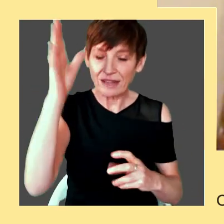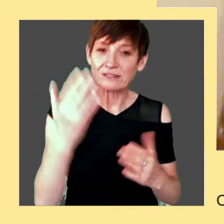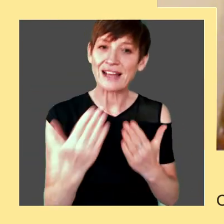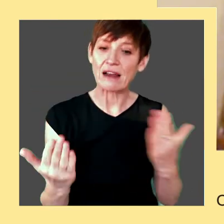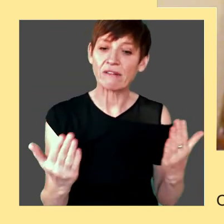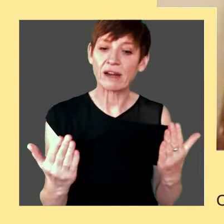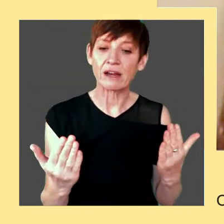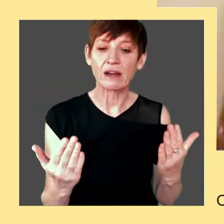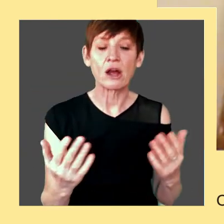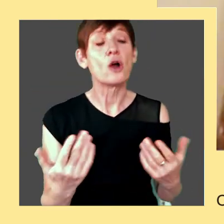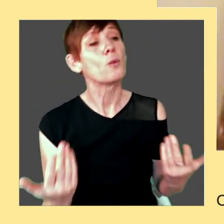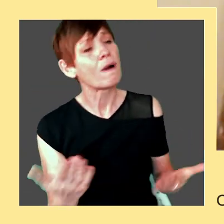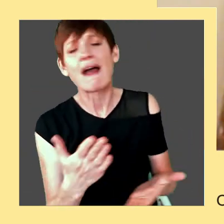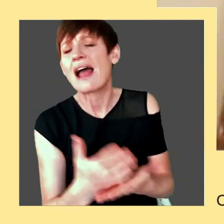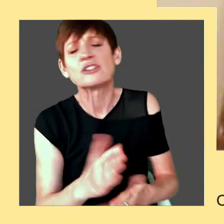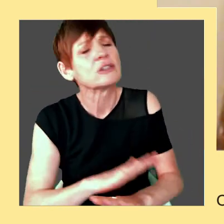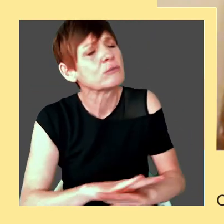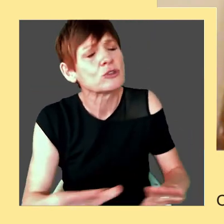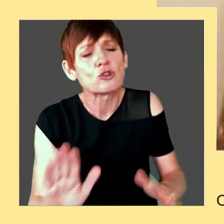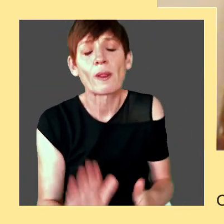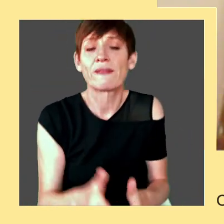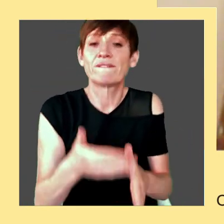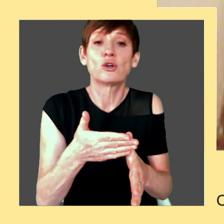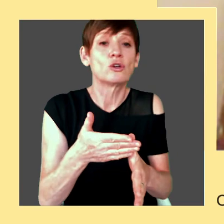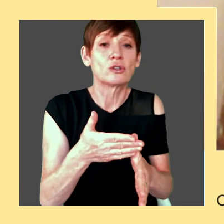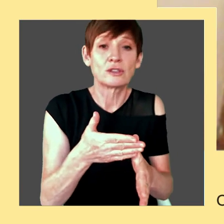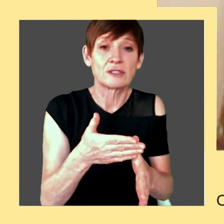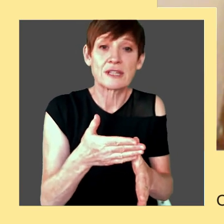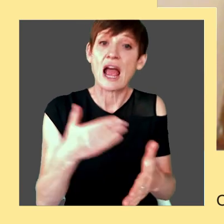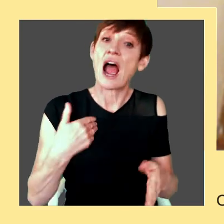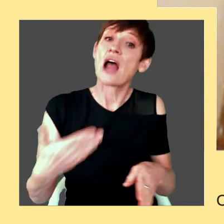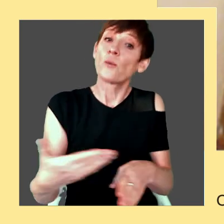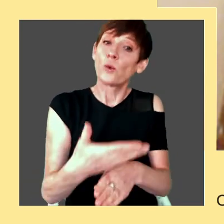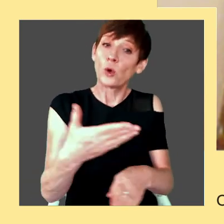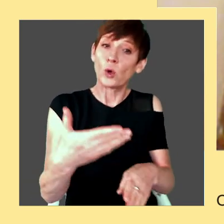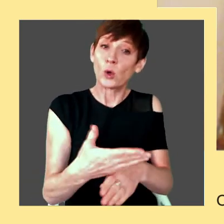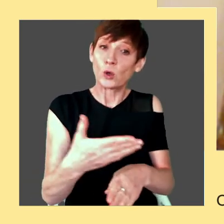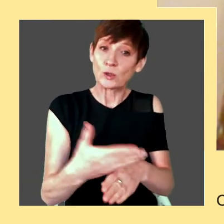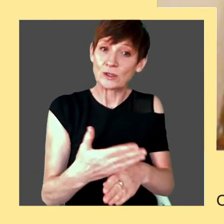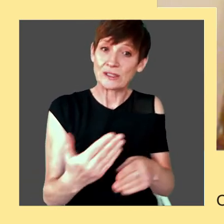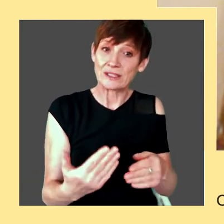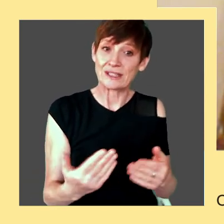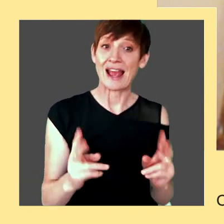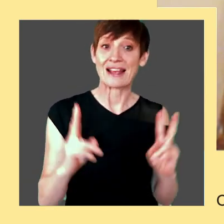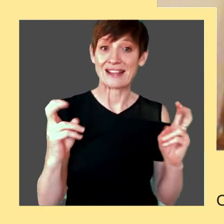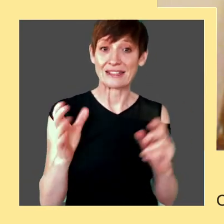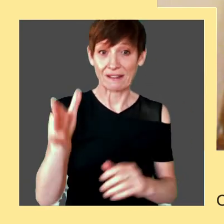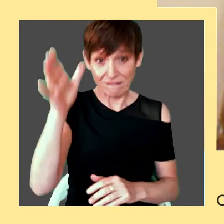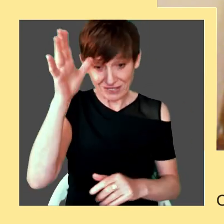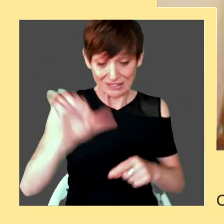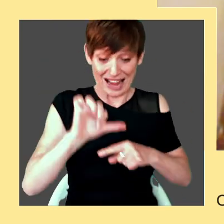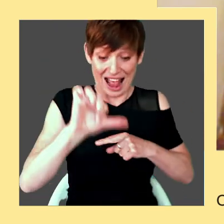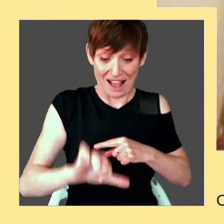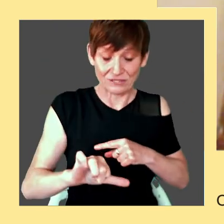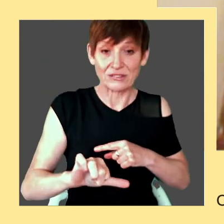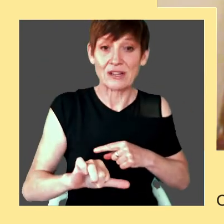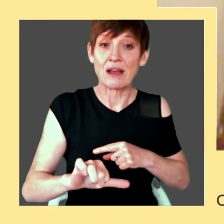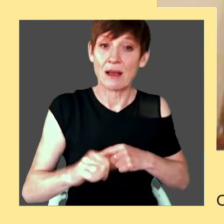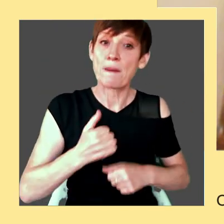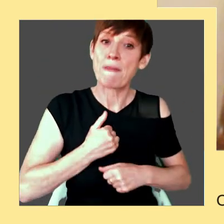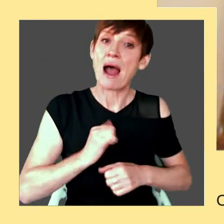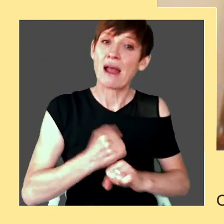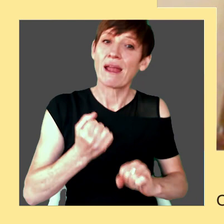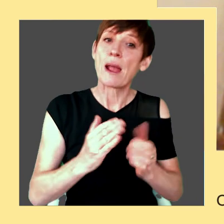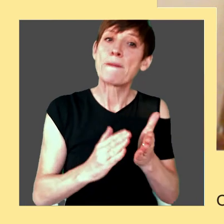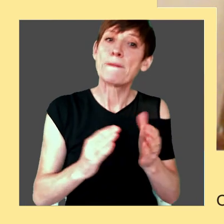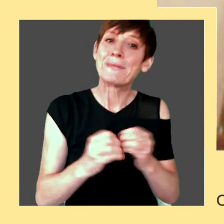wasn't the first show. I worked with Castlefield Gallery when I graduated from my BA. Mm-hmm. And